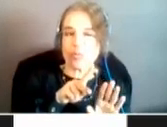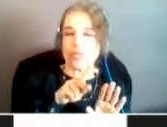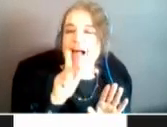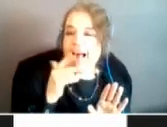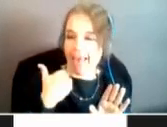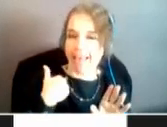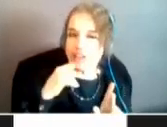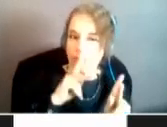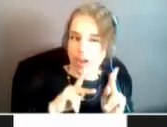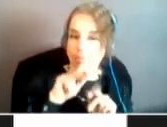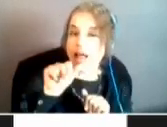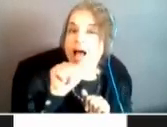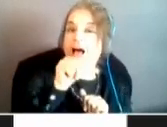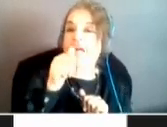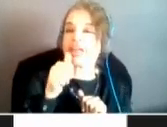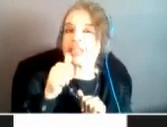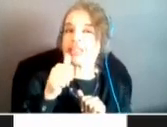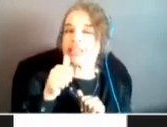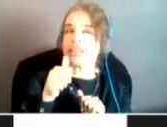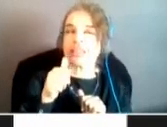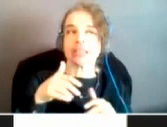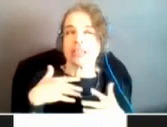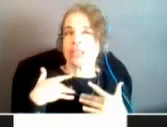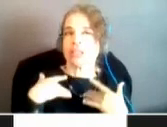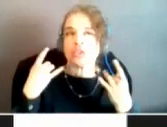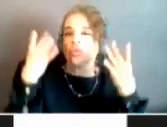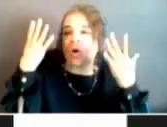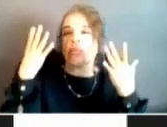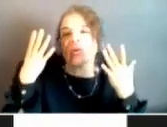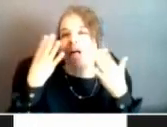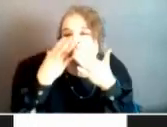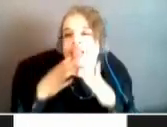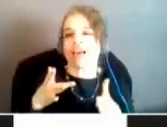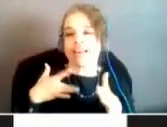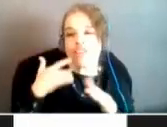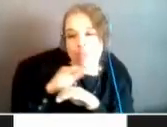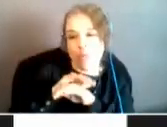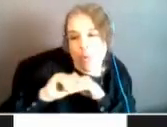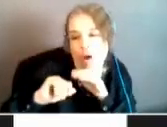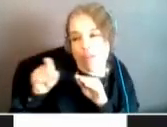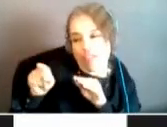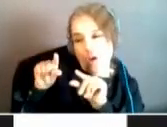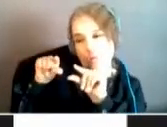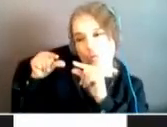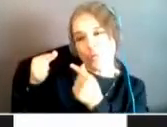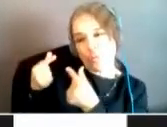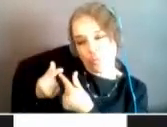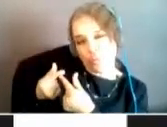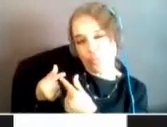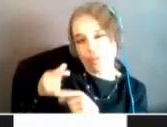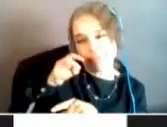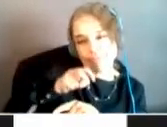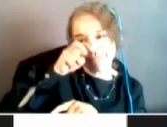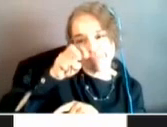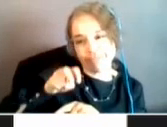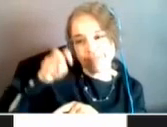have people who have had other types of traumatic losses, and that they felt more comfortable in there. So, you know, I think